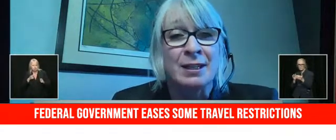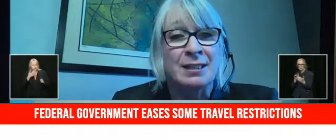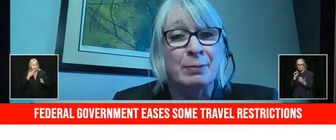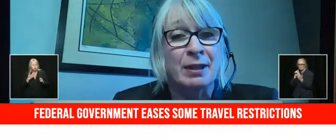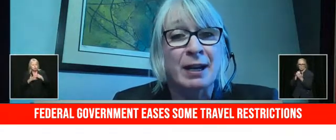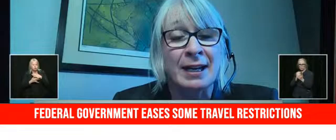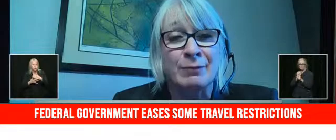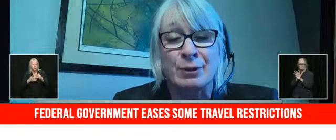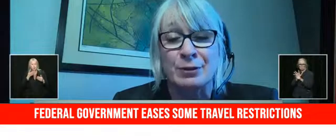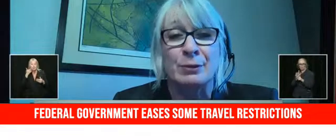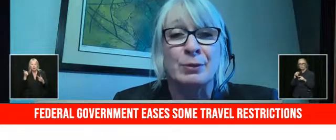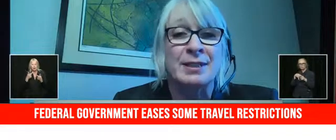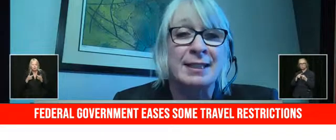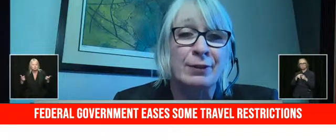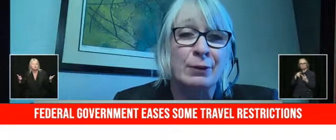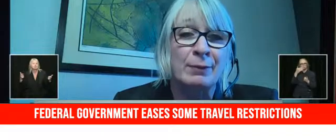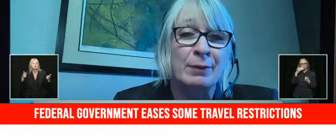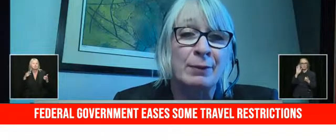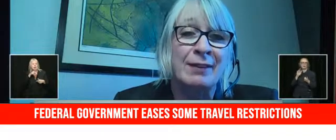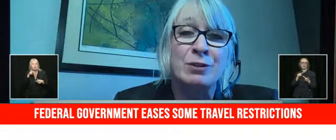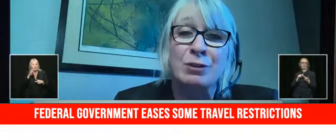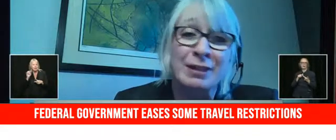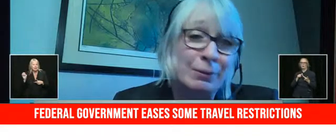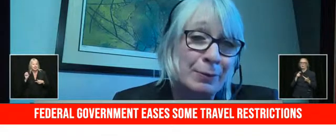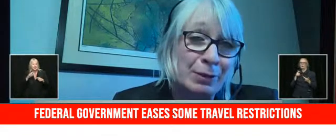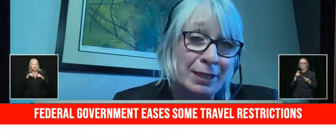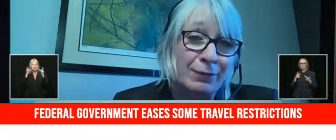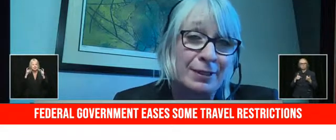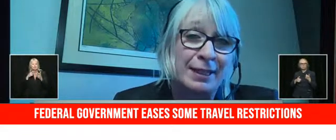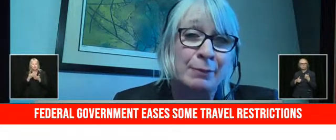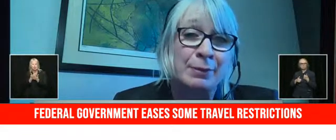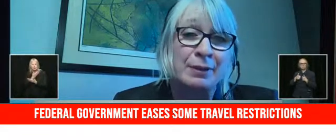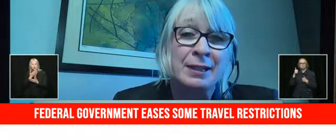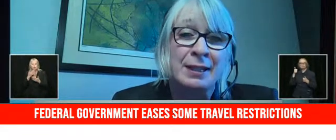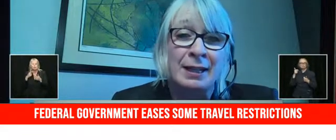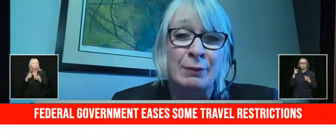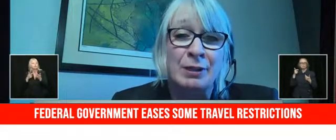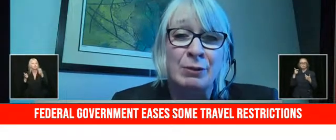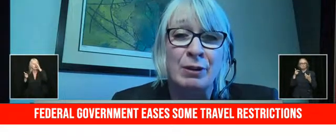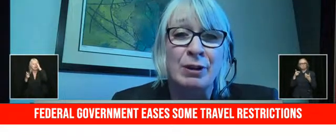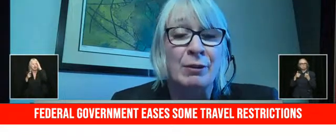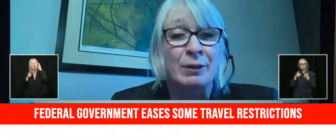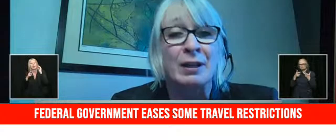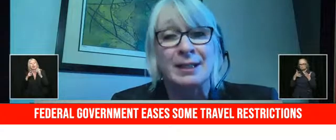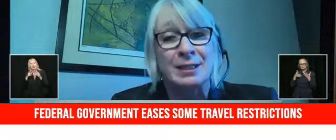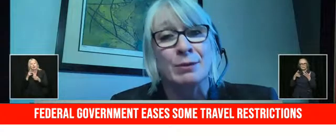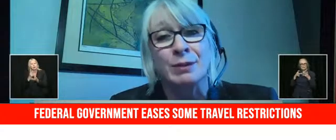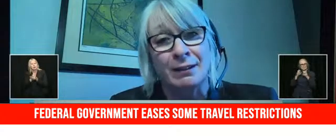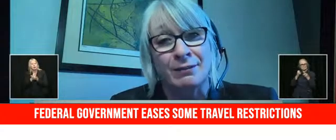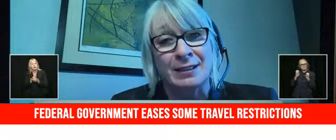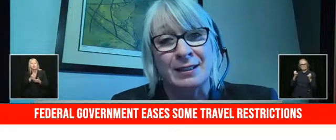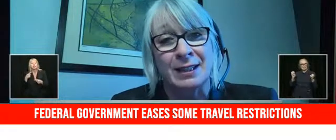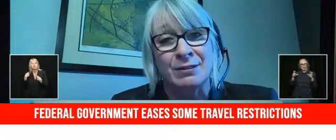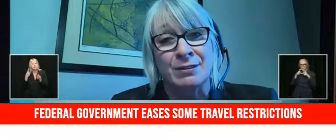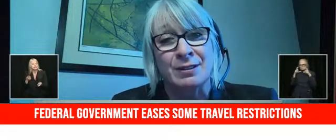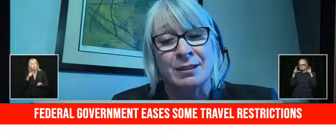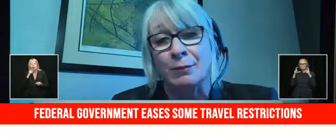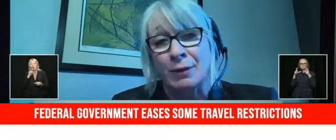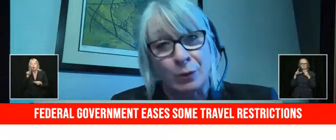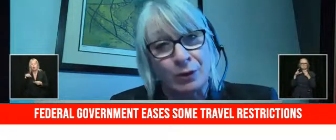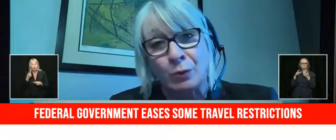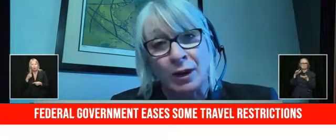better supply of personal protective equipment. We have new therapeutics, for example. We no longer are relying solely on